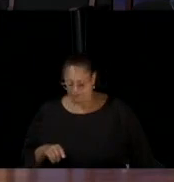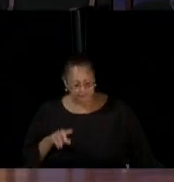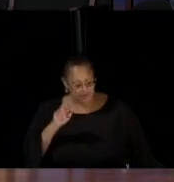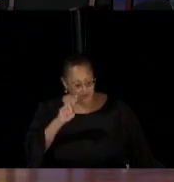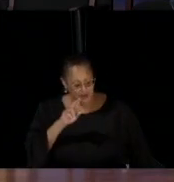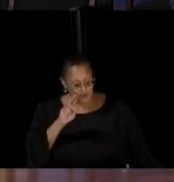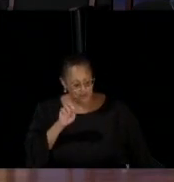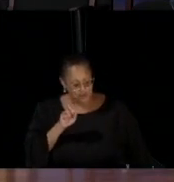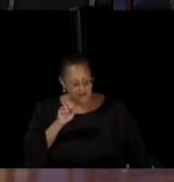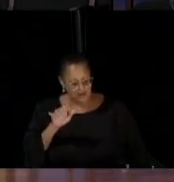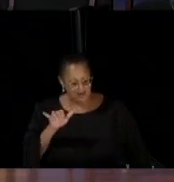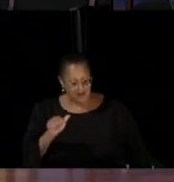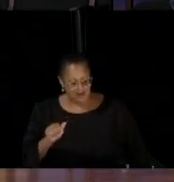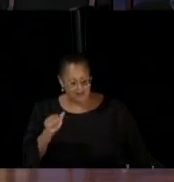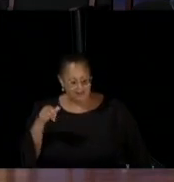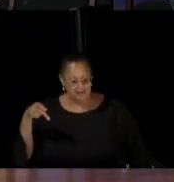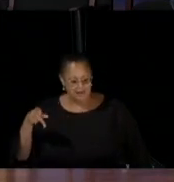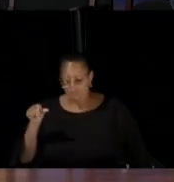Rhea Patel.